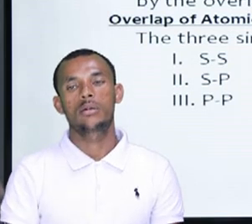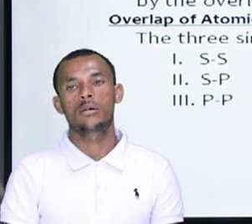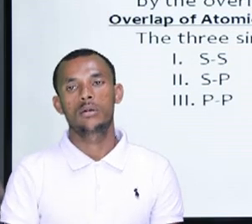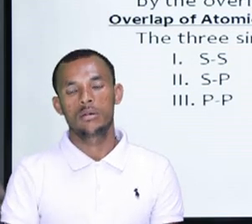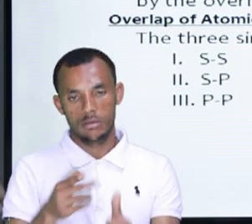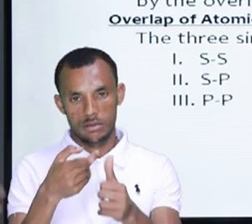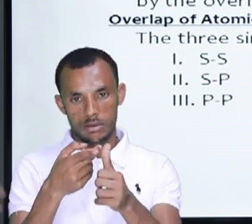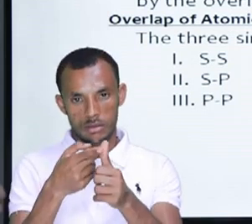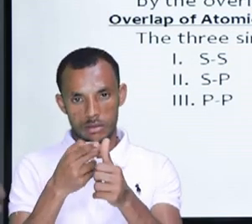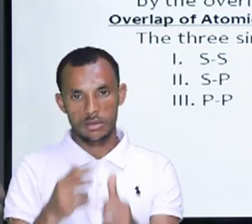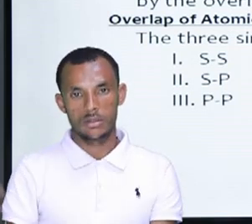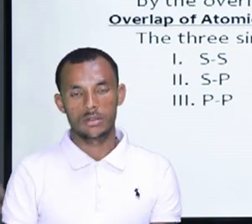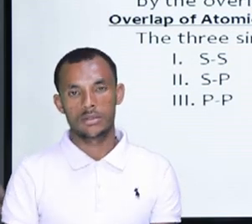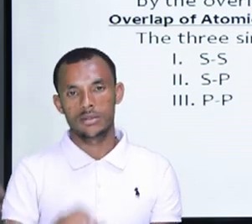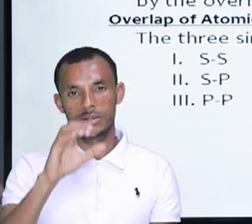one